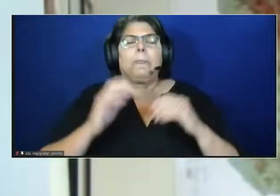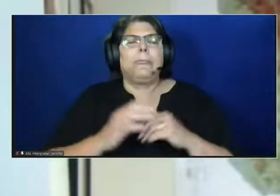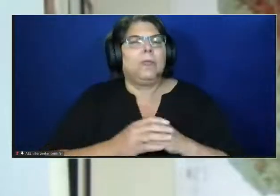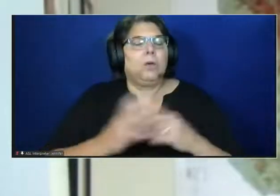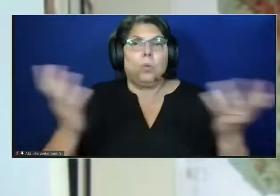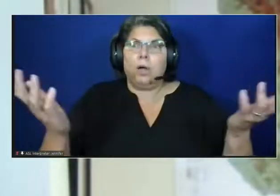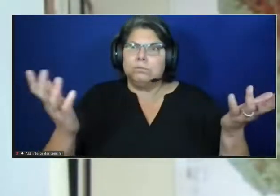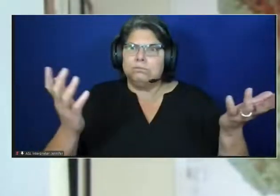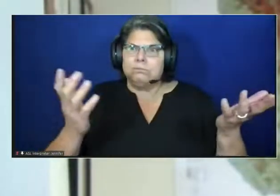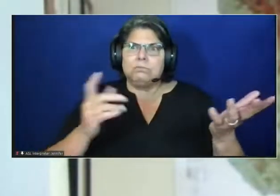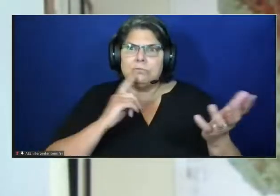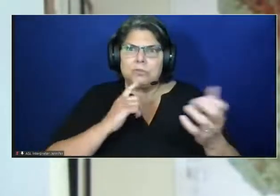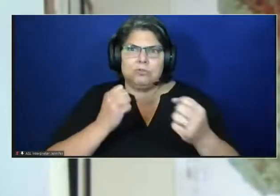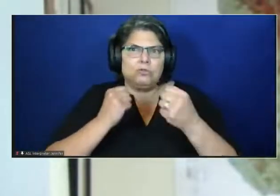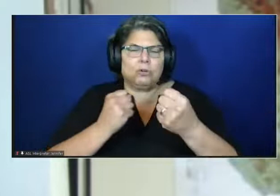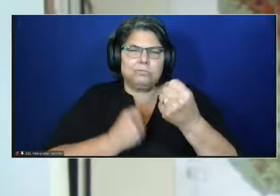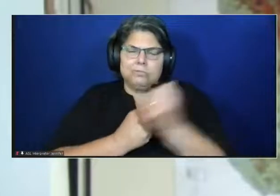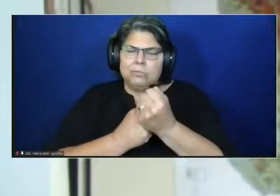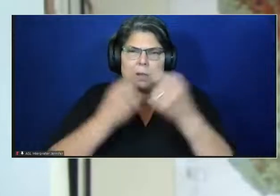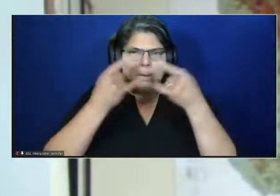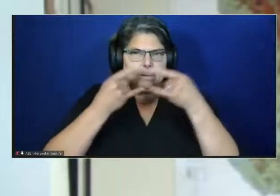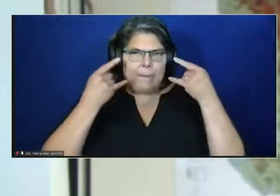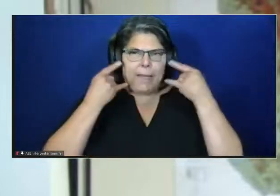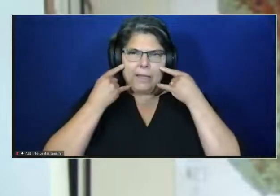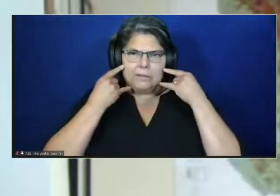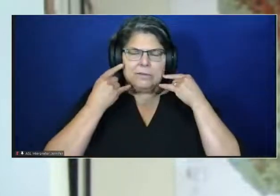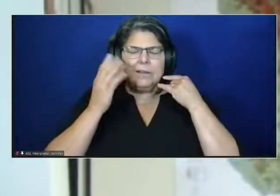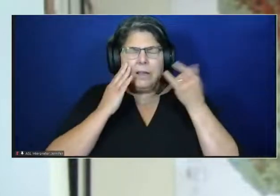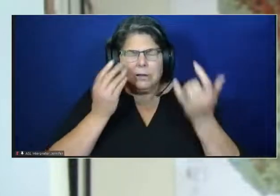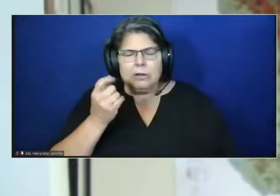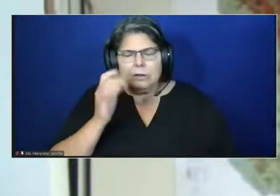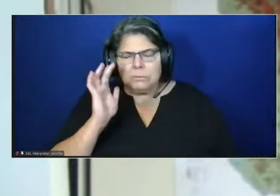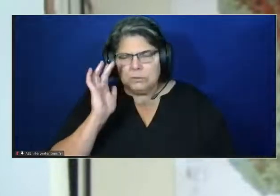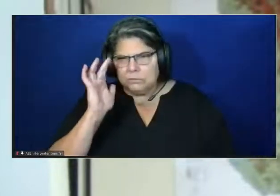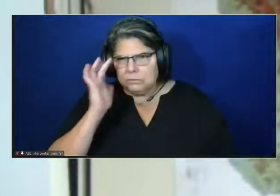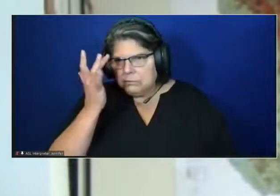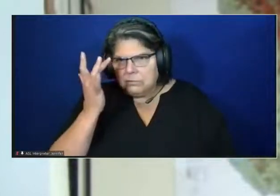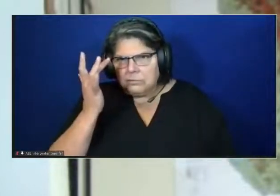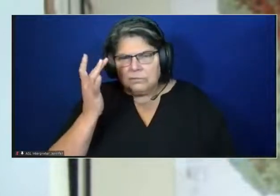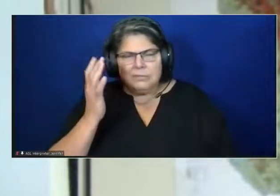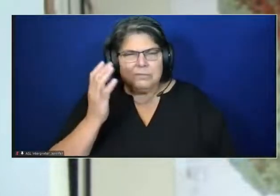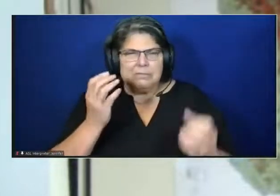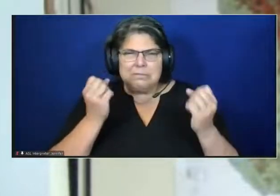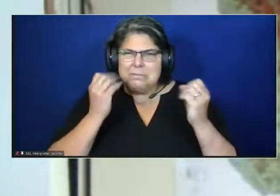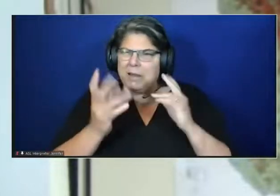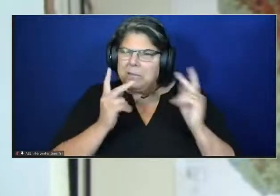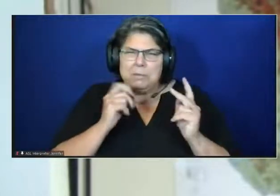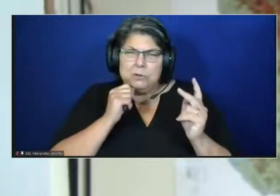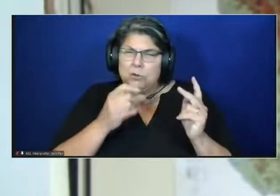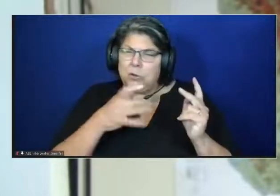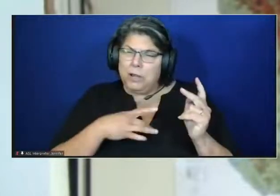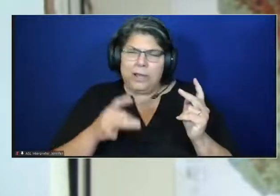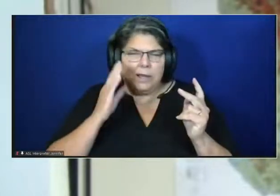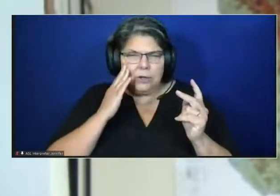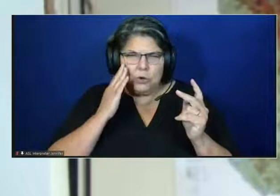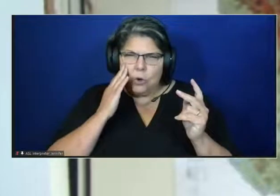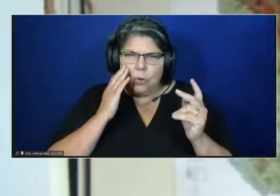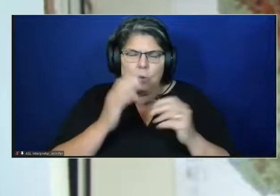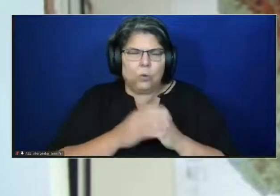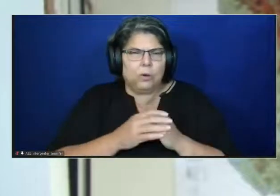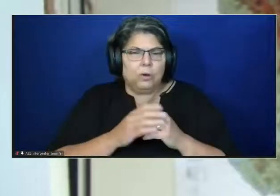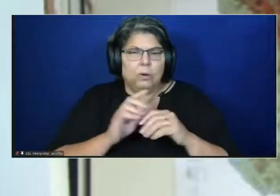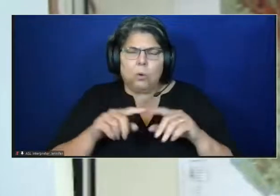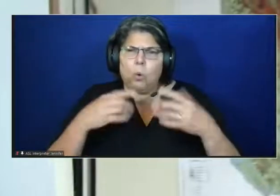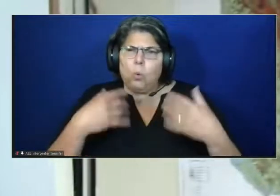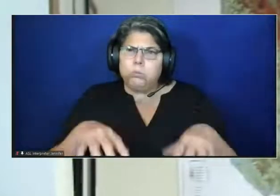a big boost to masking. I know it's kind of a pain in the neck. Nobody likes, or very many people don't like it, but it's